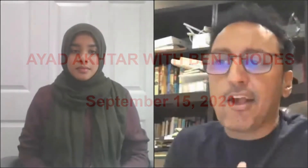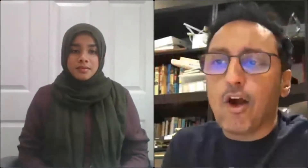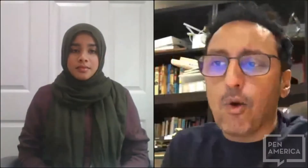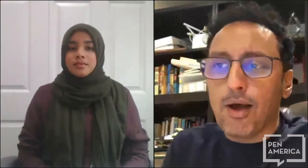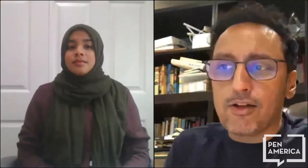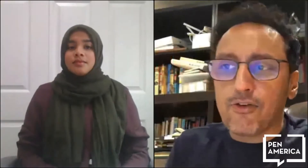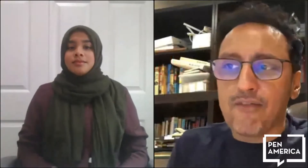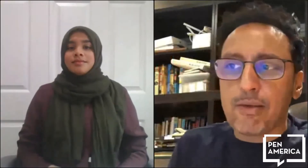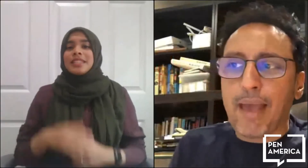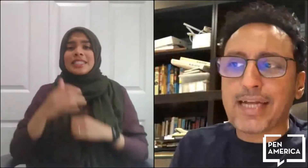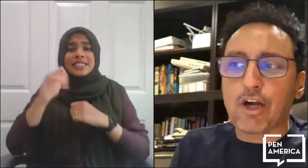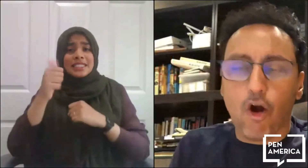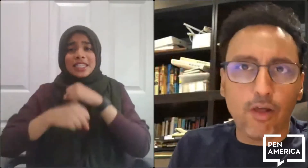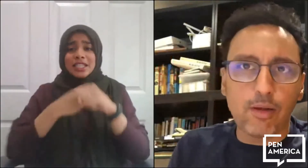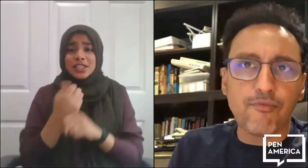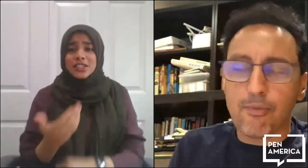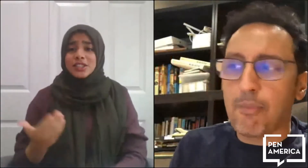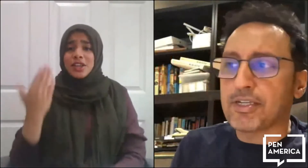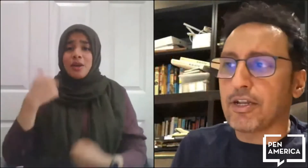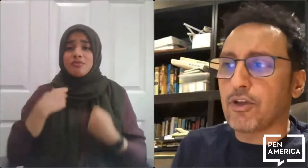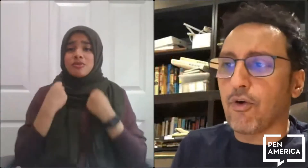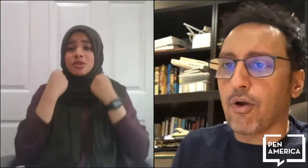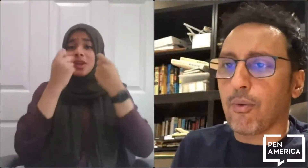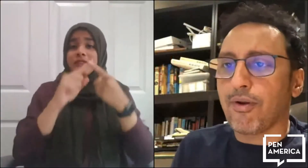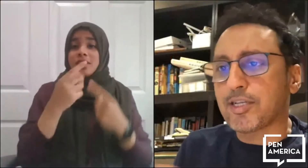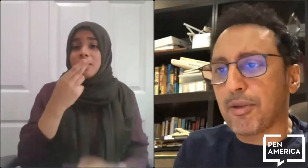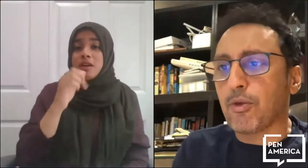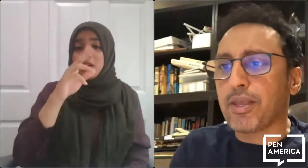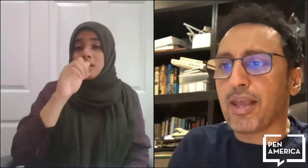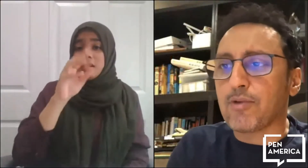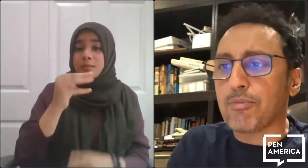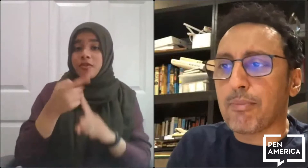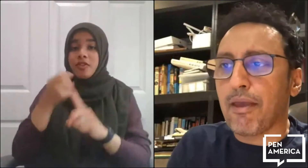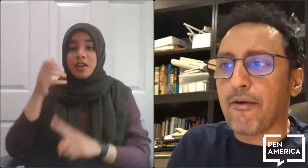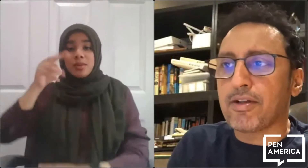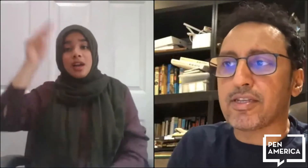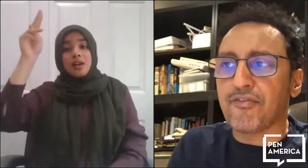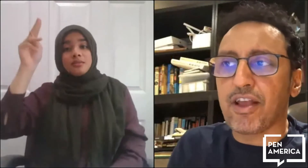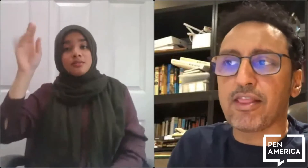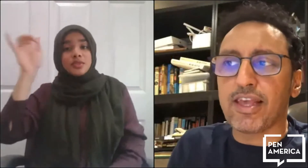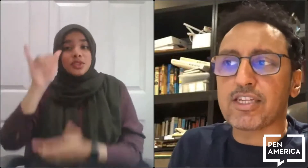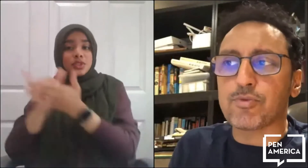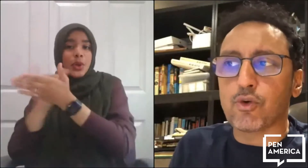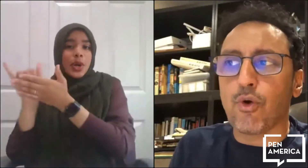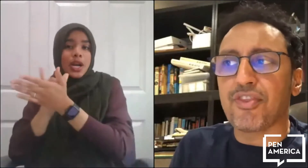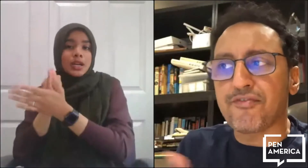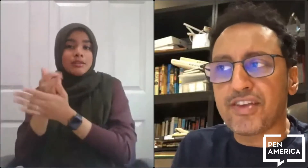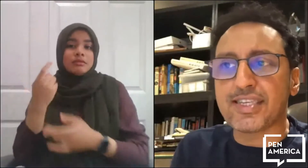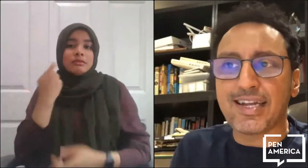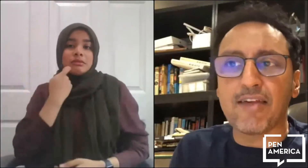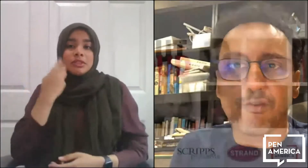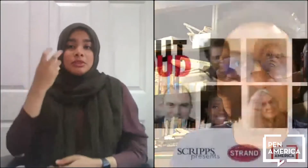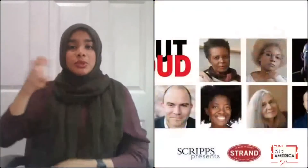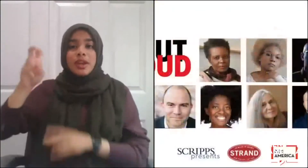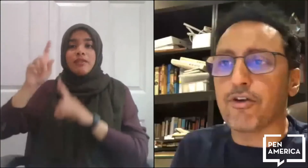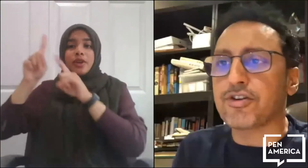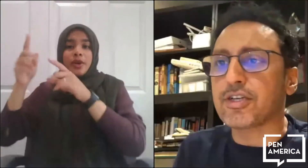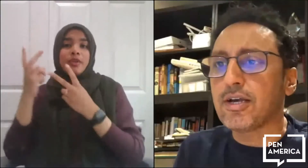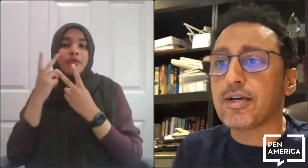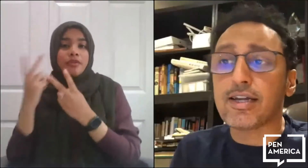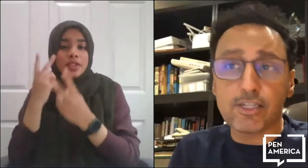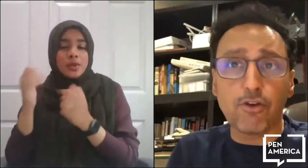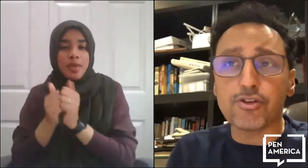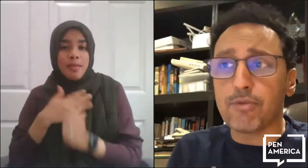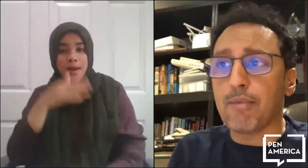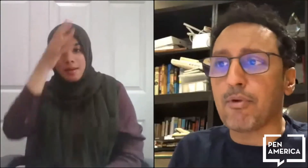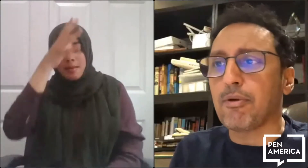A decade ago, while driving back to Harlem from upstate New York, where I'd spent the weekend with my parents at the Finger Lakes resort they visited every few years,